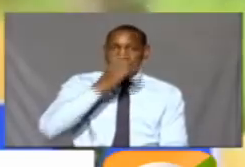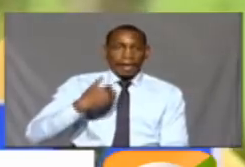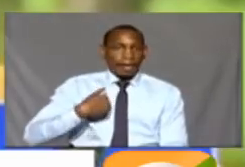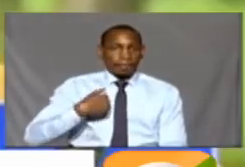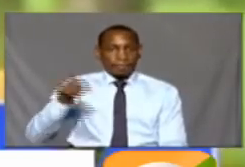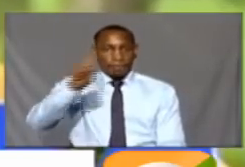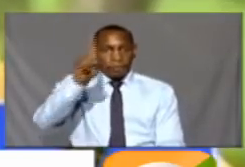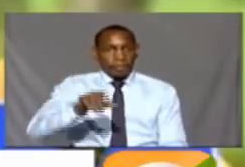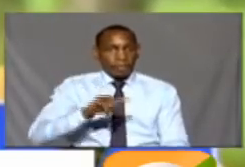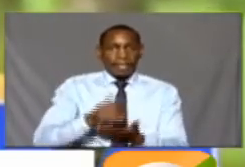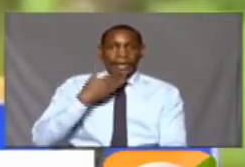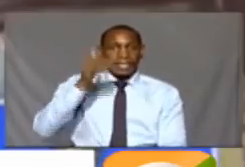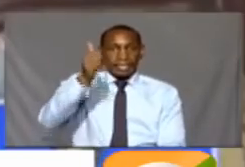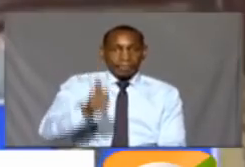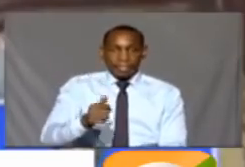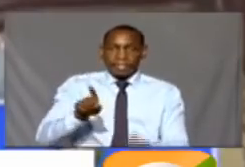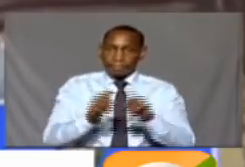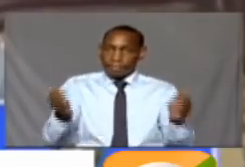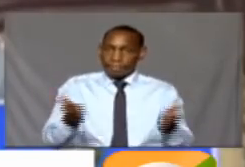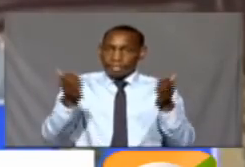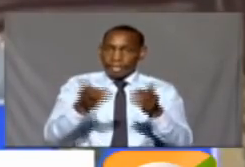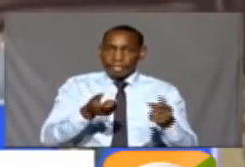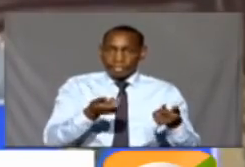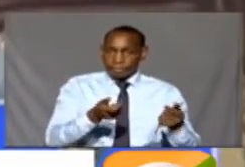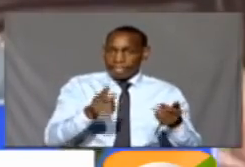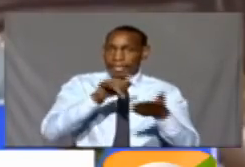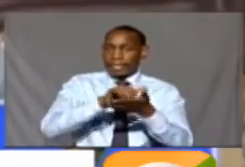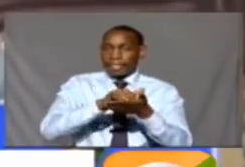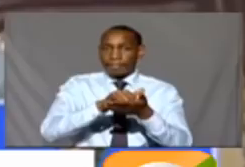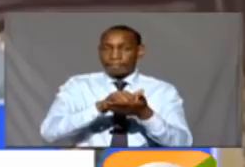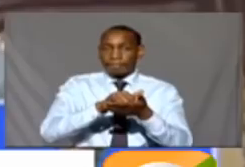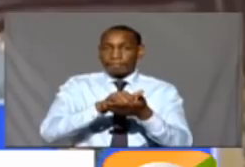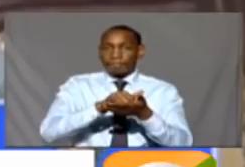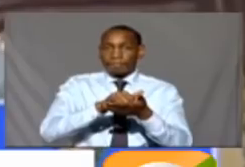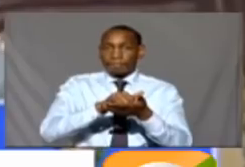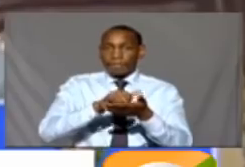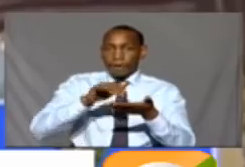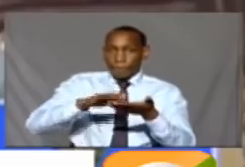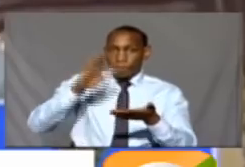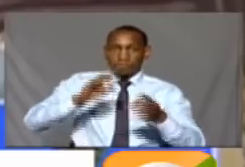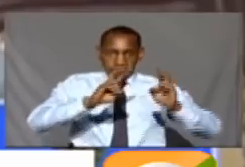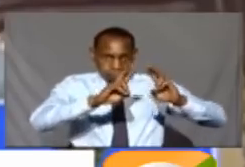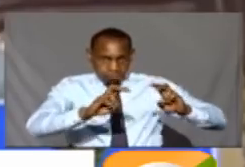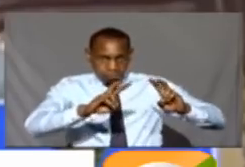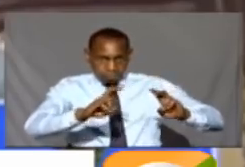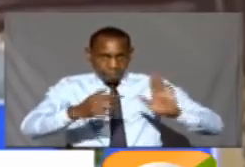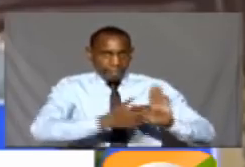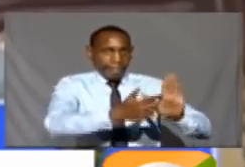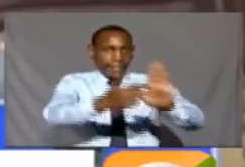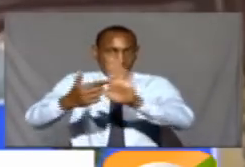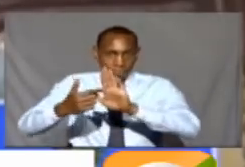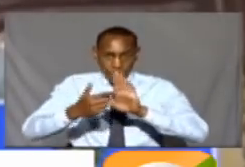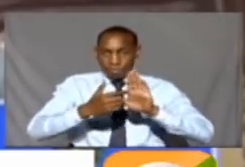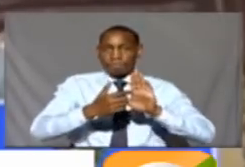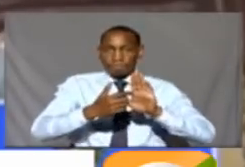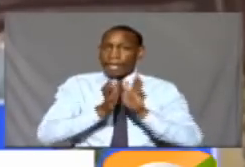that don't have answers. To encourage you, the media, that the more you dig out and expose some of these things to